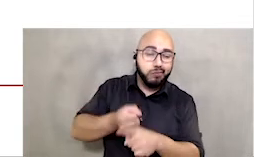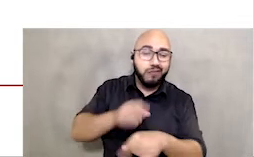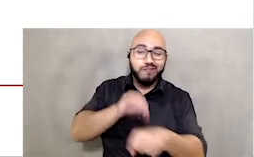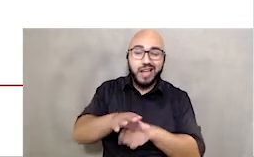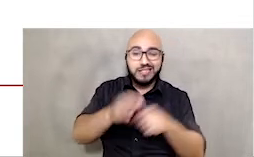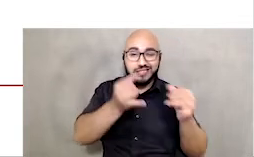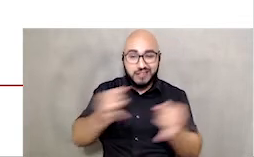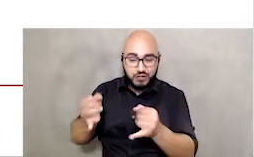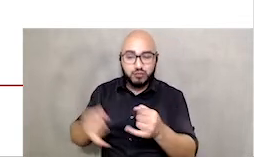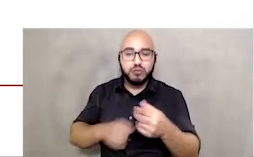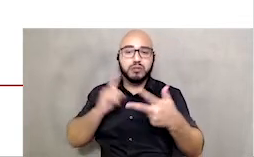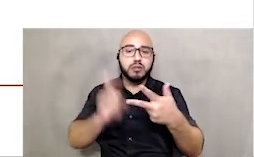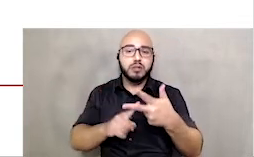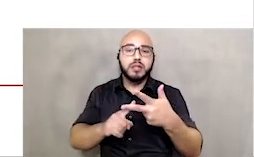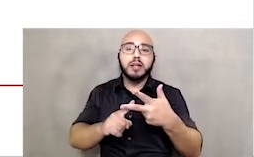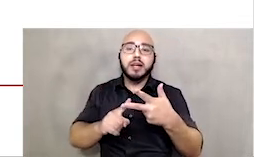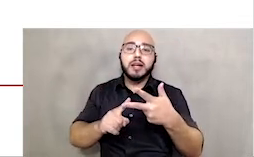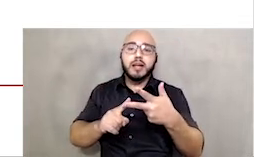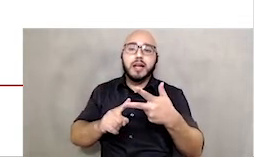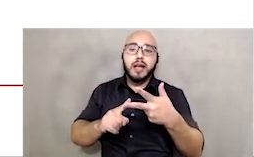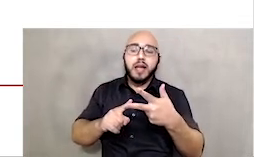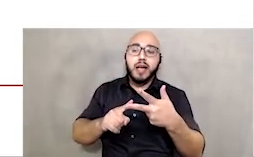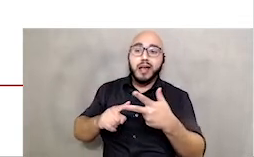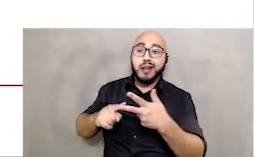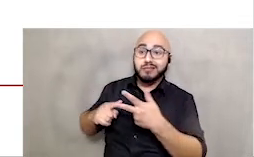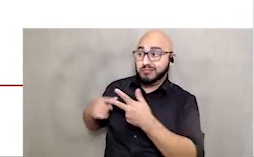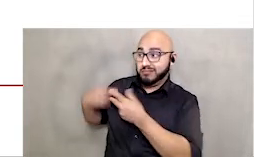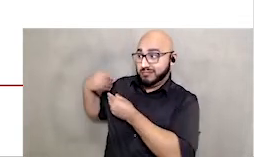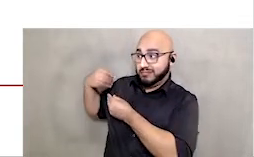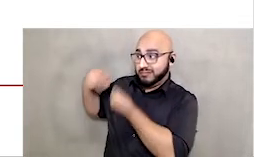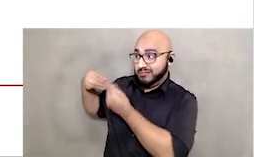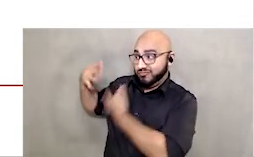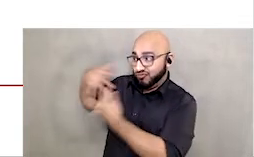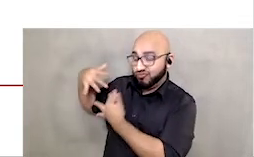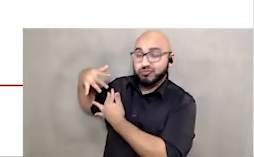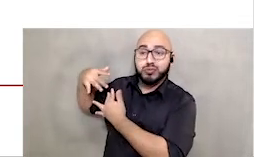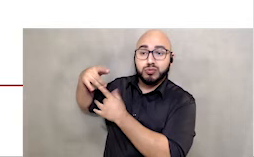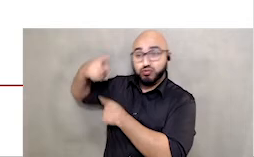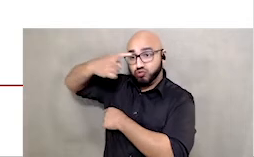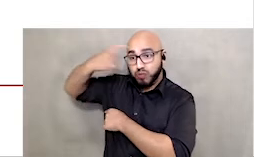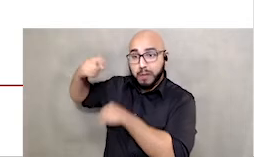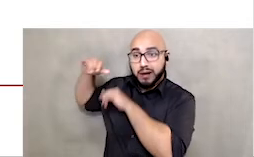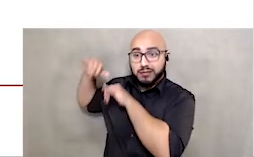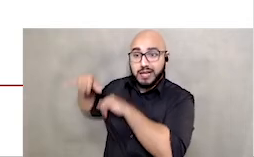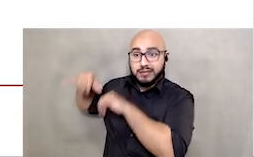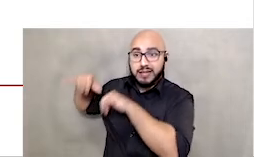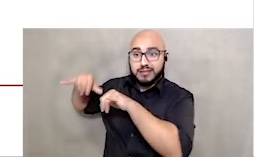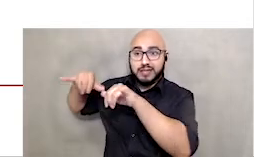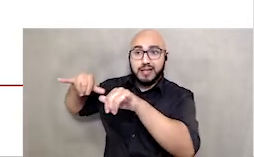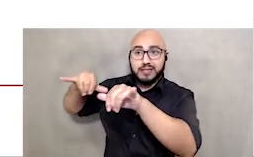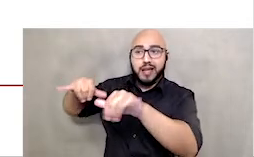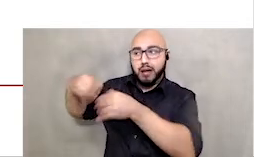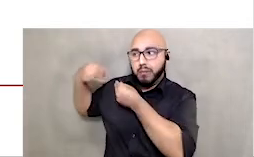is not resolved, subsequently internalized, and then passed from one generation to the next. And so,